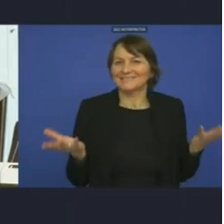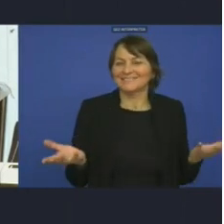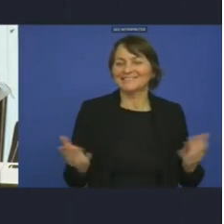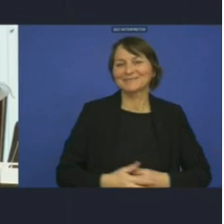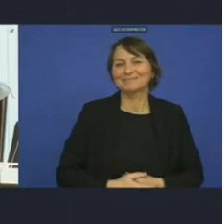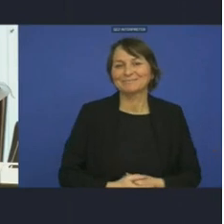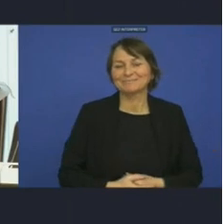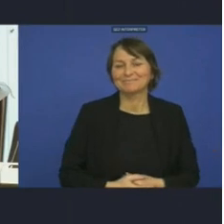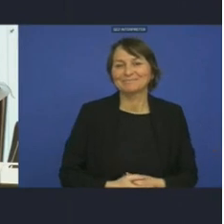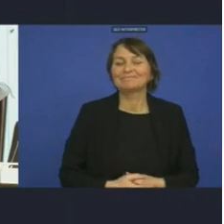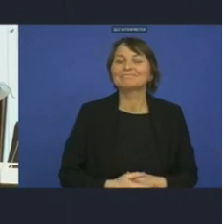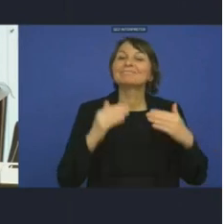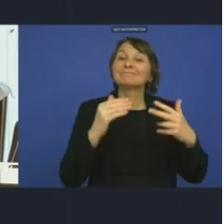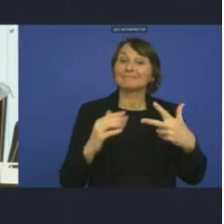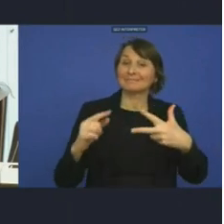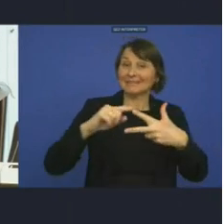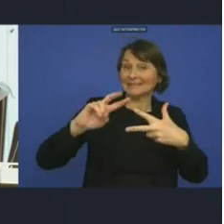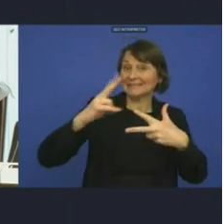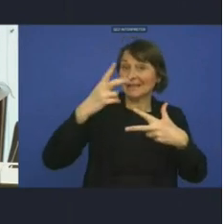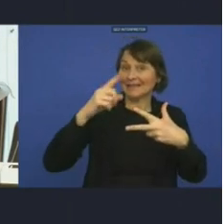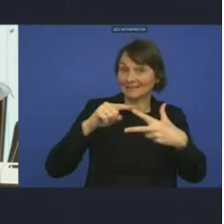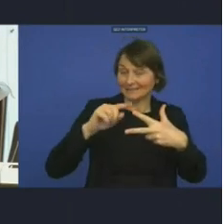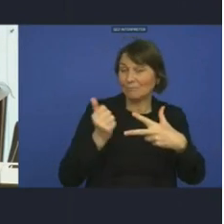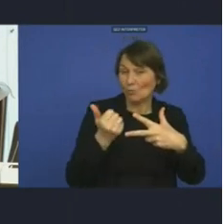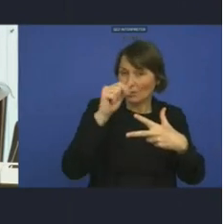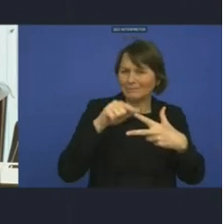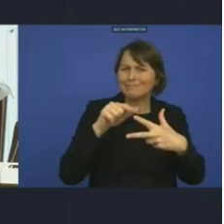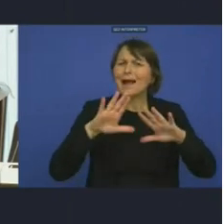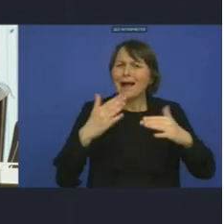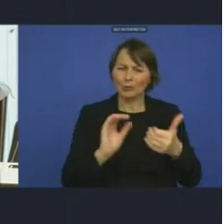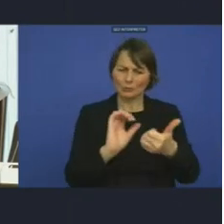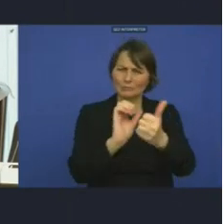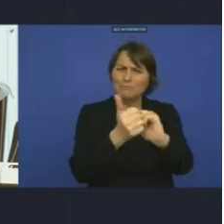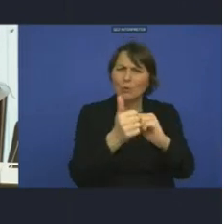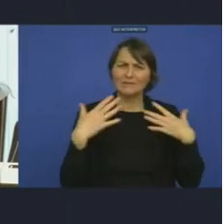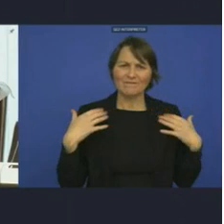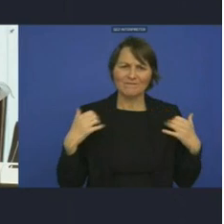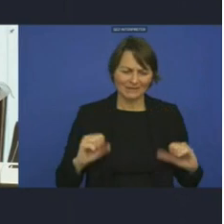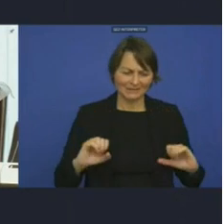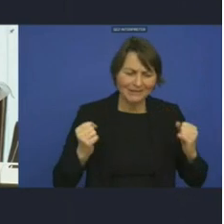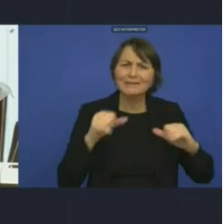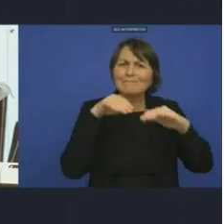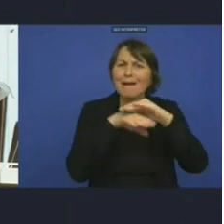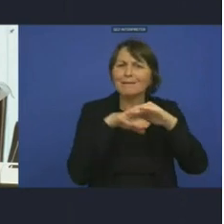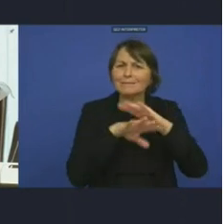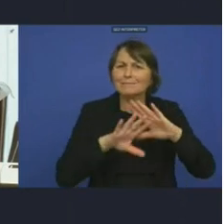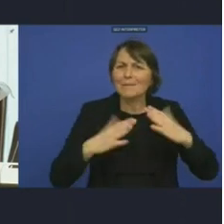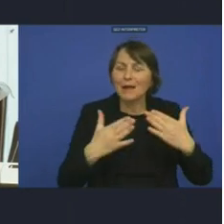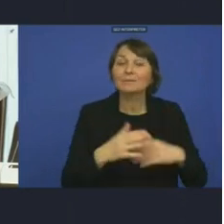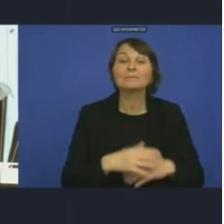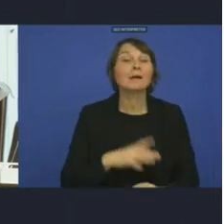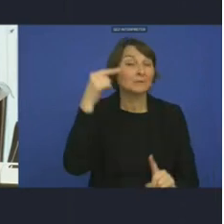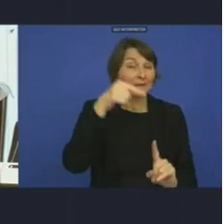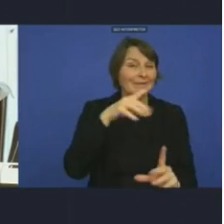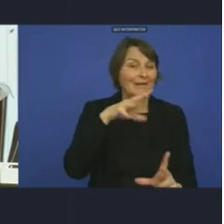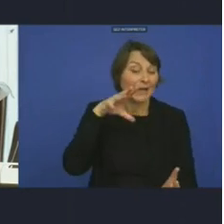Second priority is about access to sport and physical activity, with a special link on inclusion and non-discrimination.